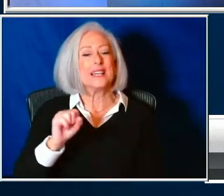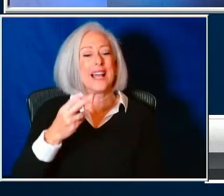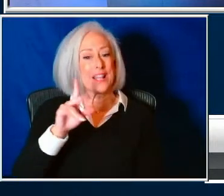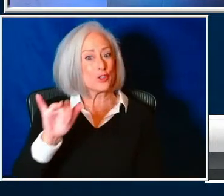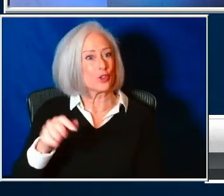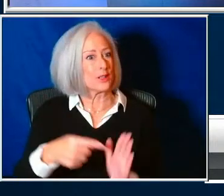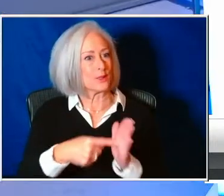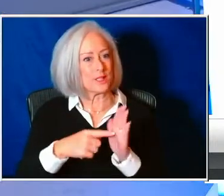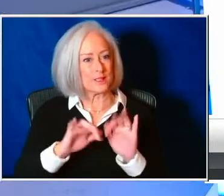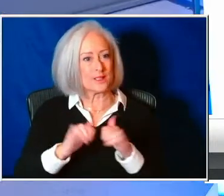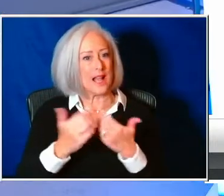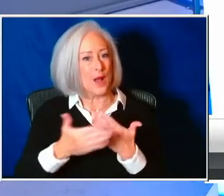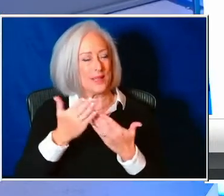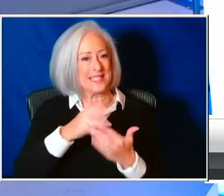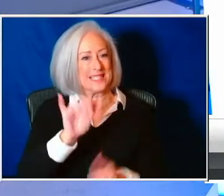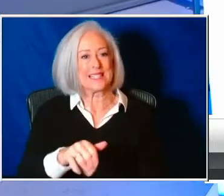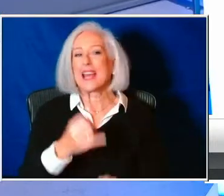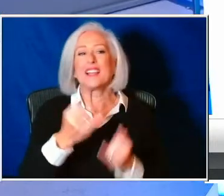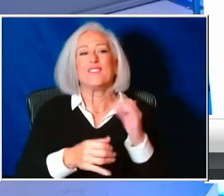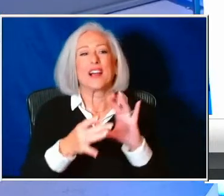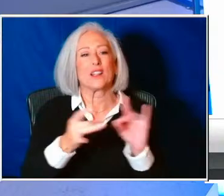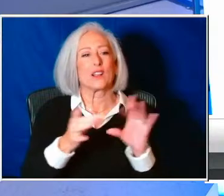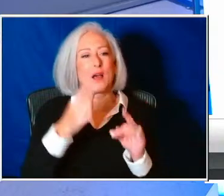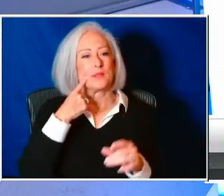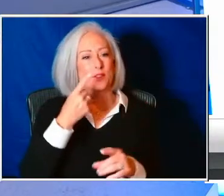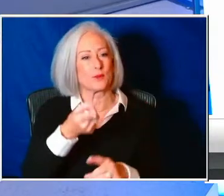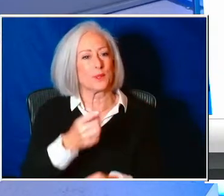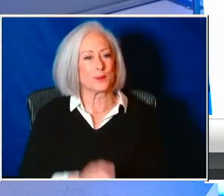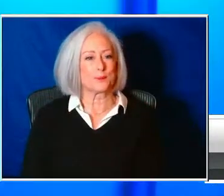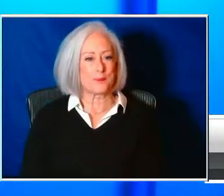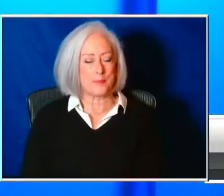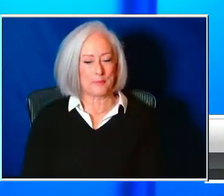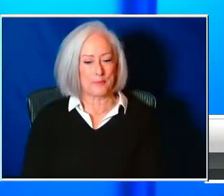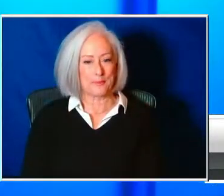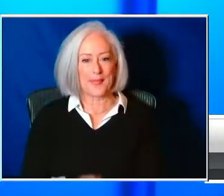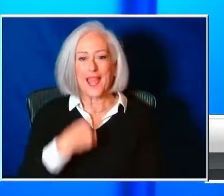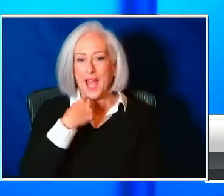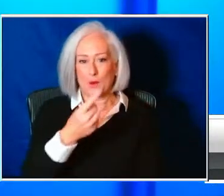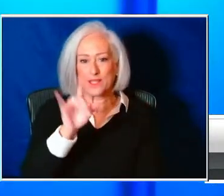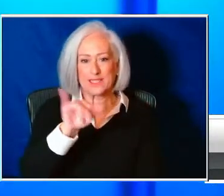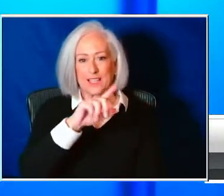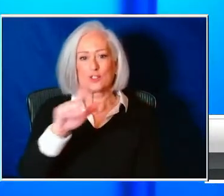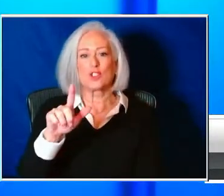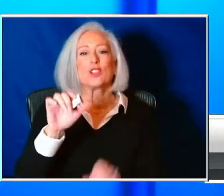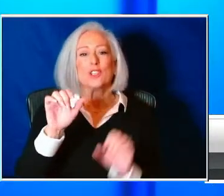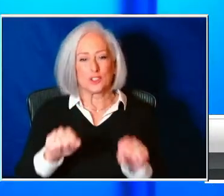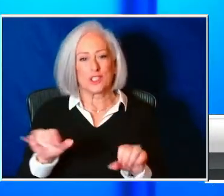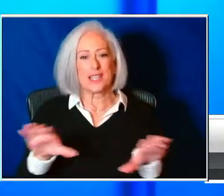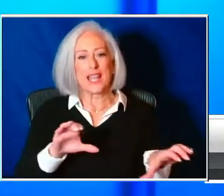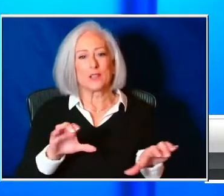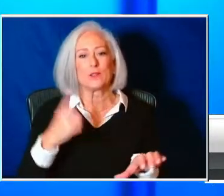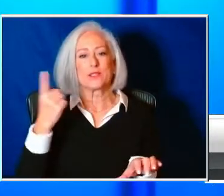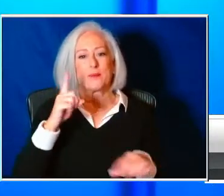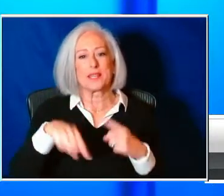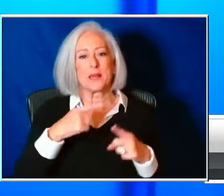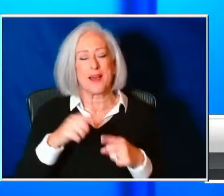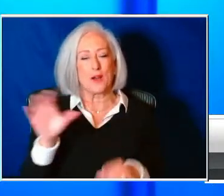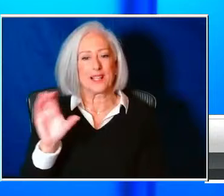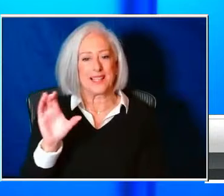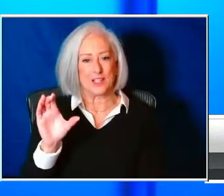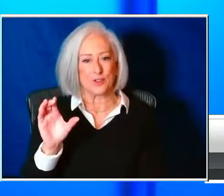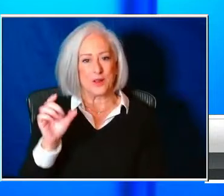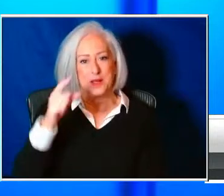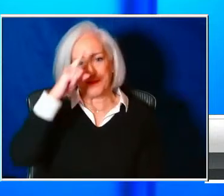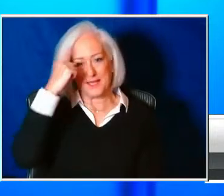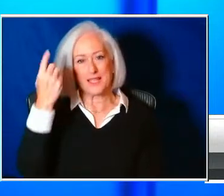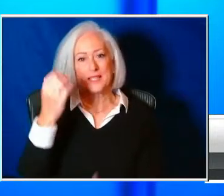Okay. So final thoughts from you today. Well, I want to tell Jill she can do something about her cholesterol just because it may be higher